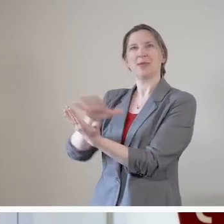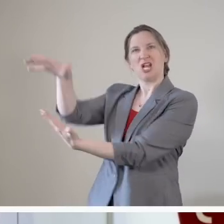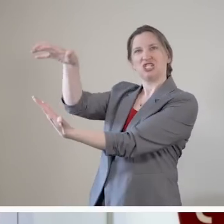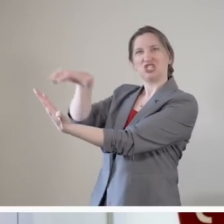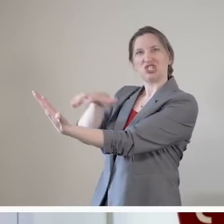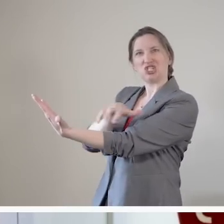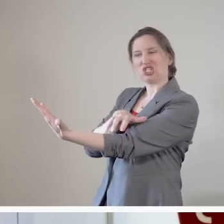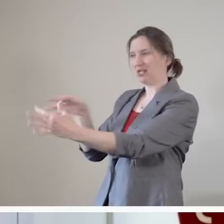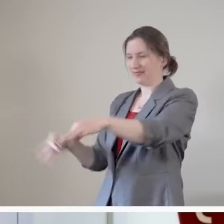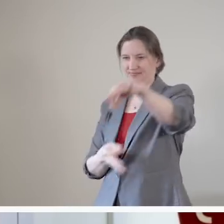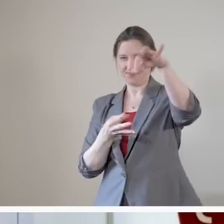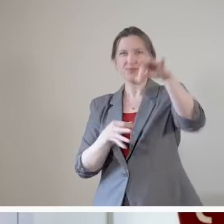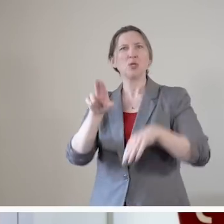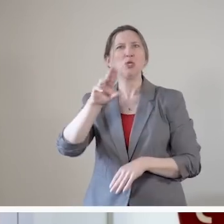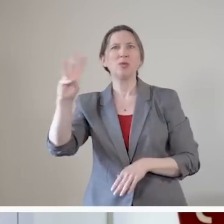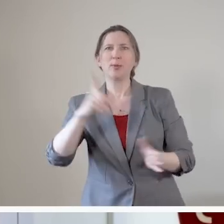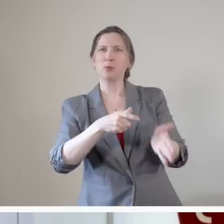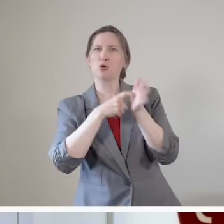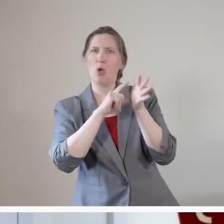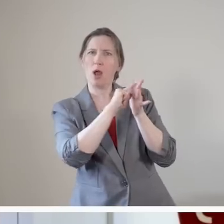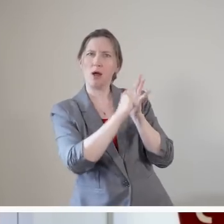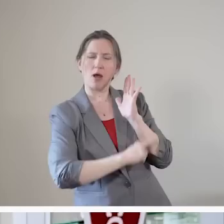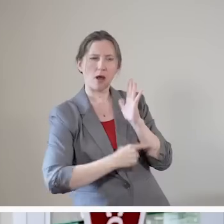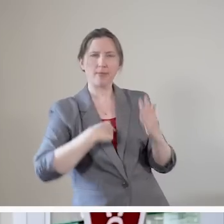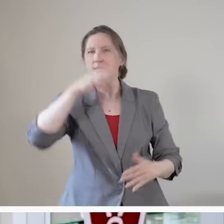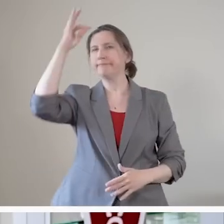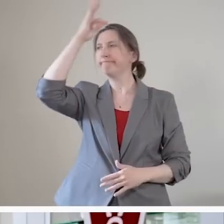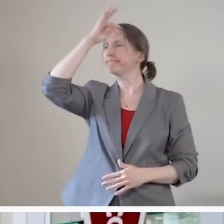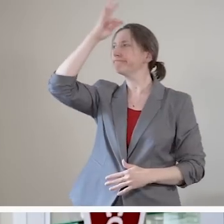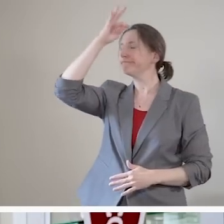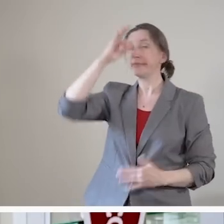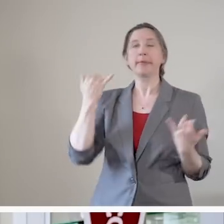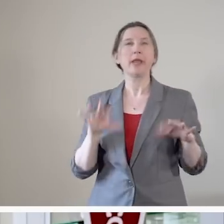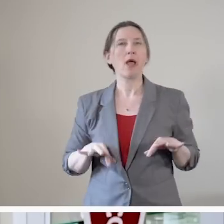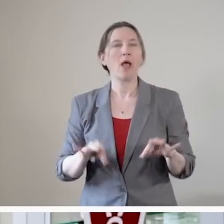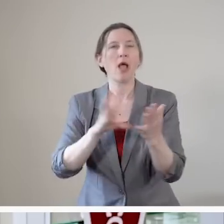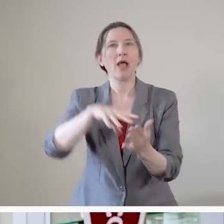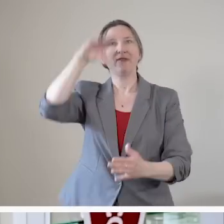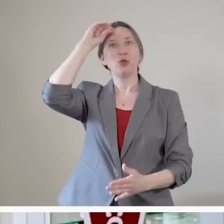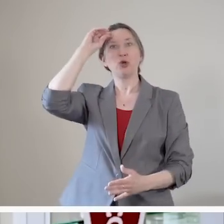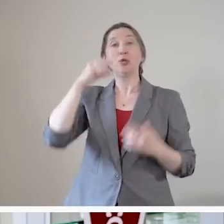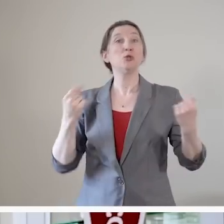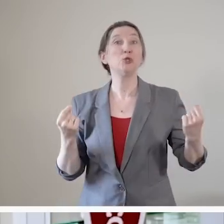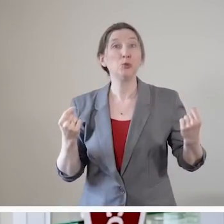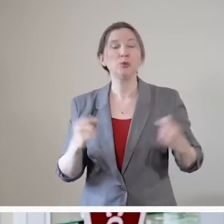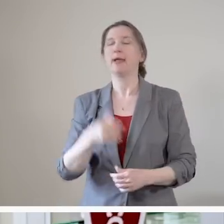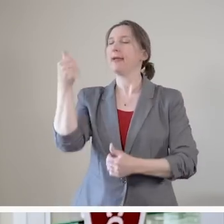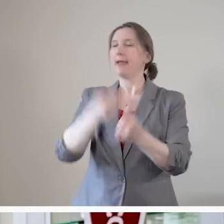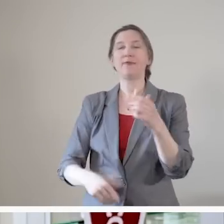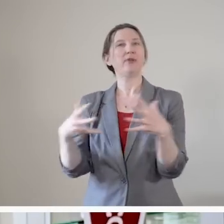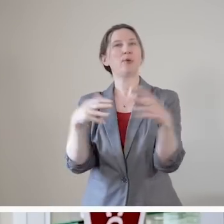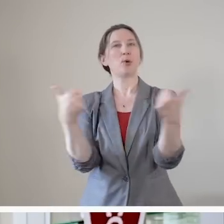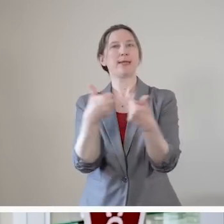prenup. I had no idea what I was signing. Since we've been married, I've had to watch every single Badger